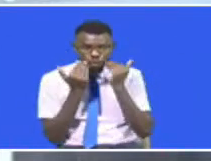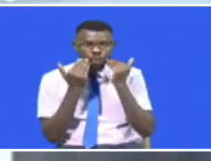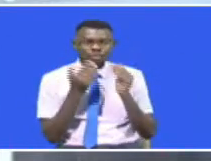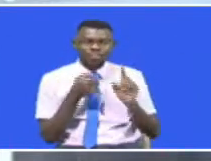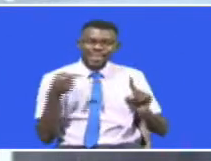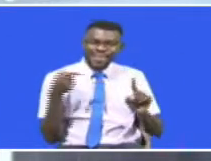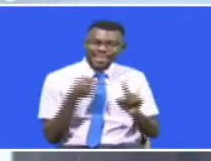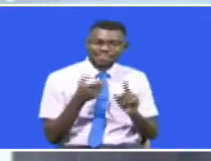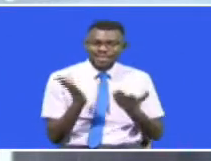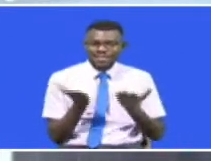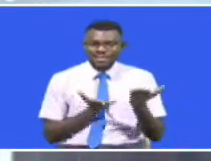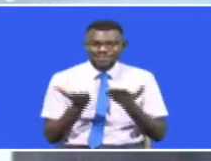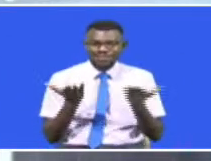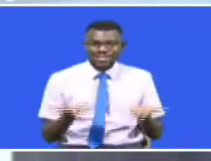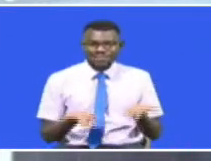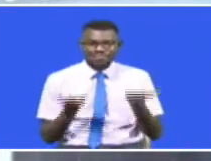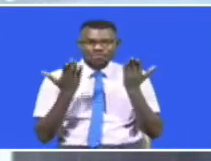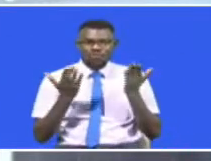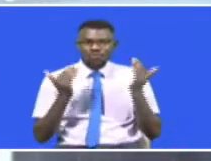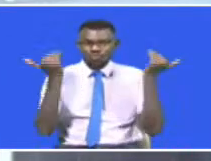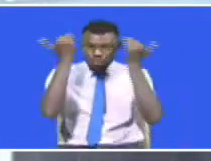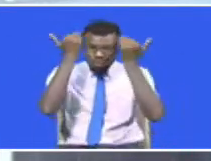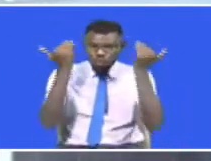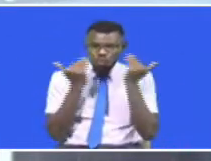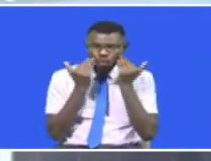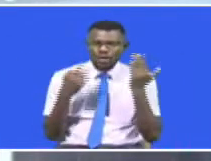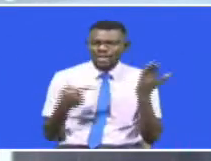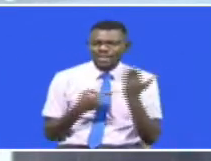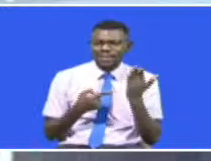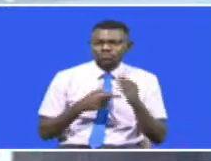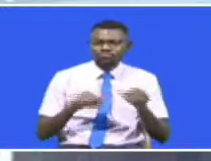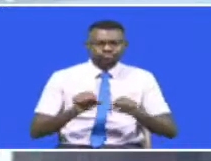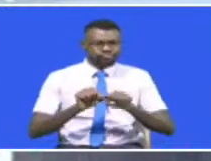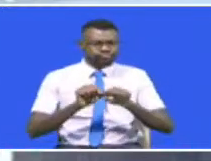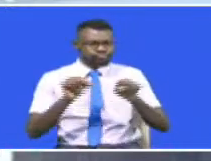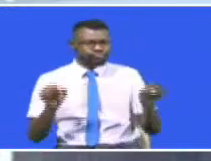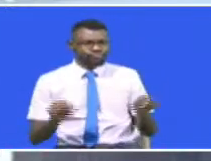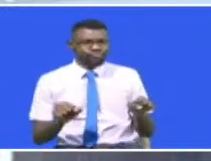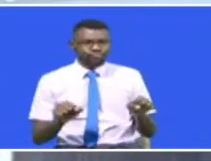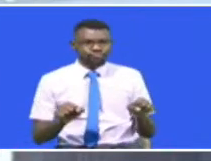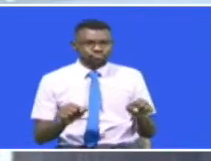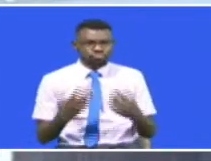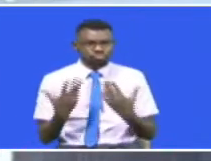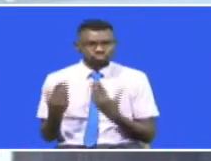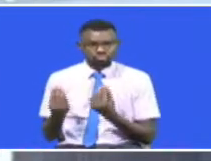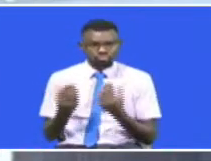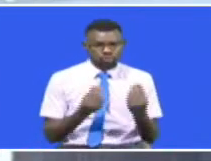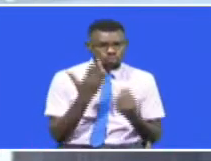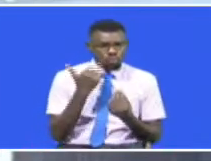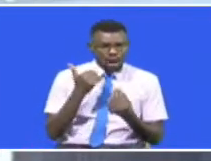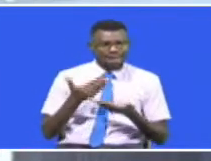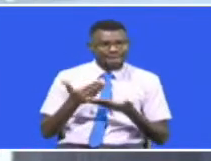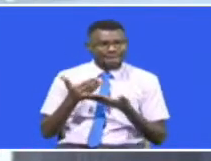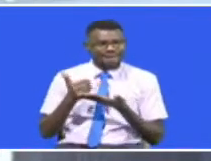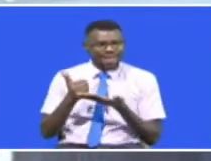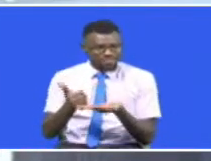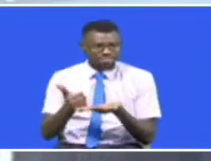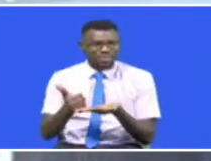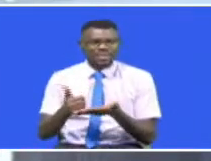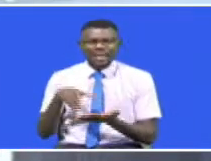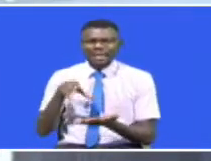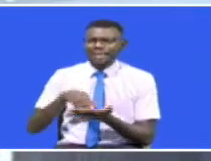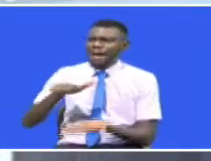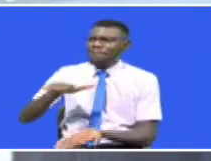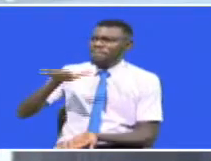bolster service delivery in courts. The e-system is a shot in the arm for the justice system as it seeks to reduce the backlog of cases